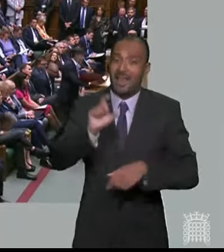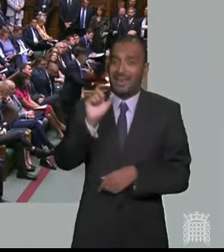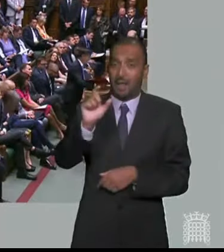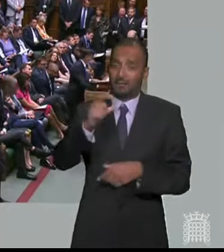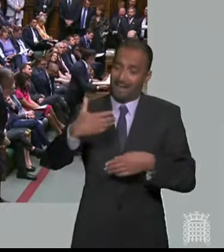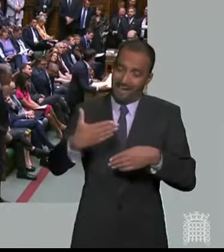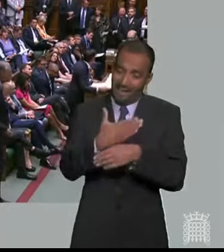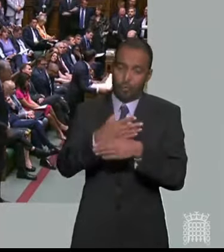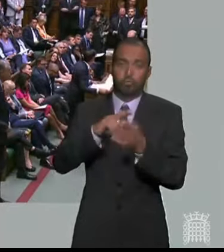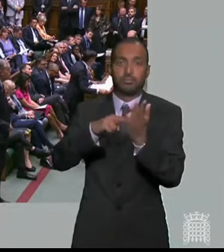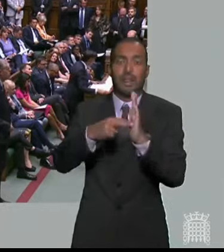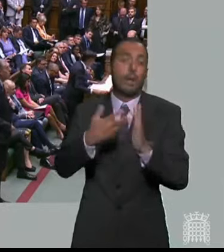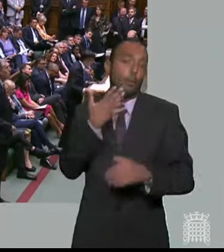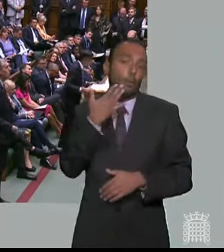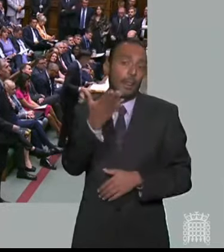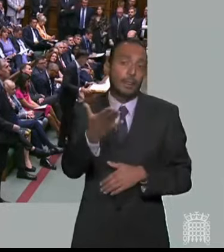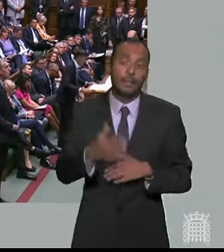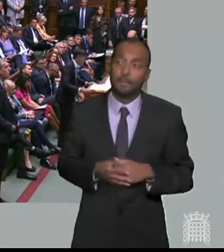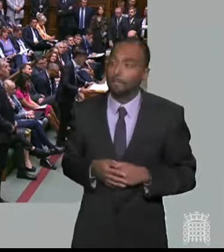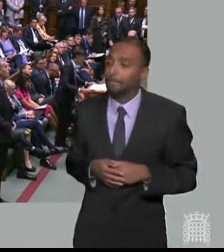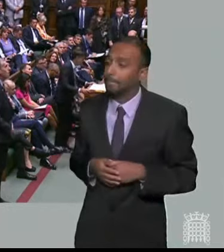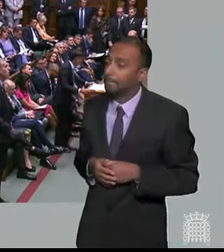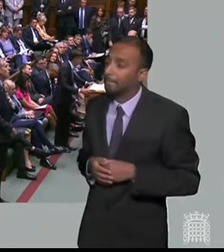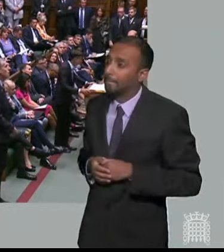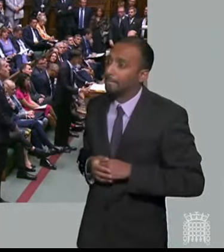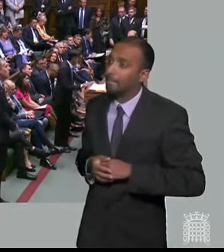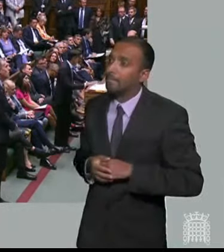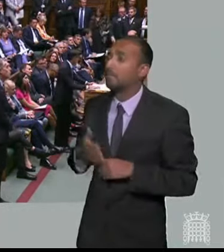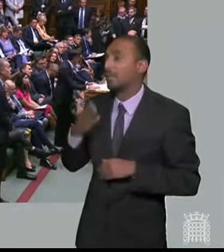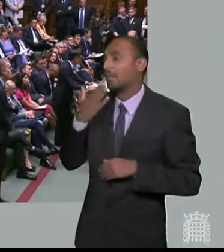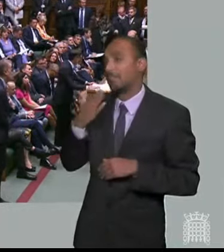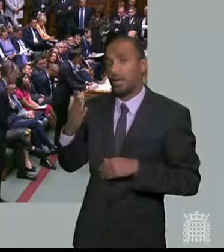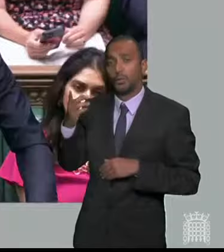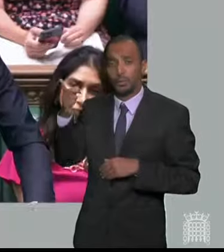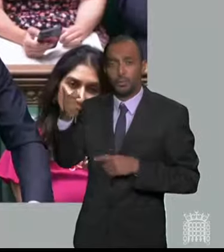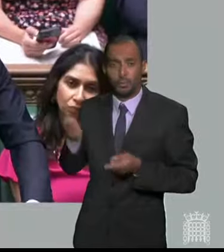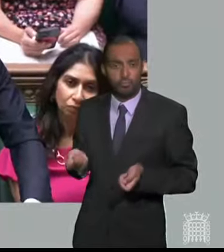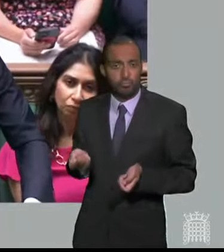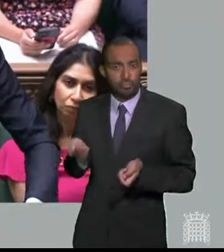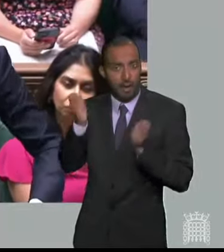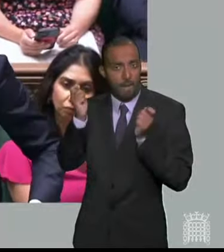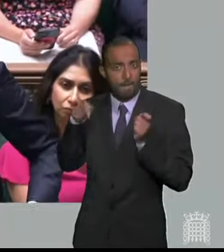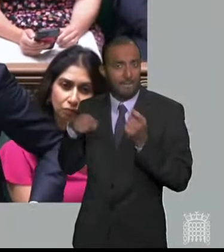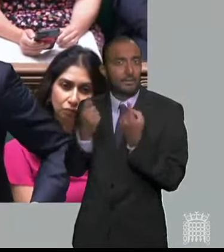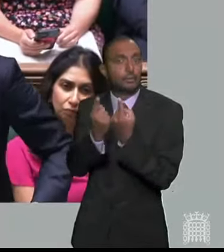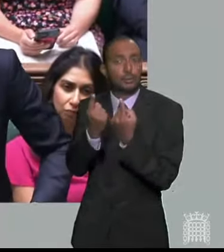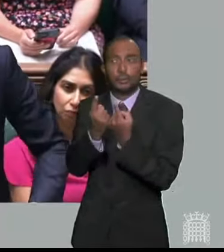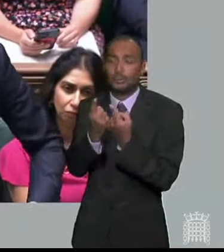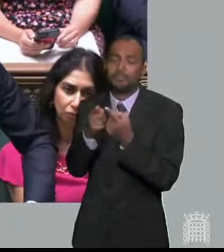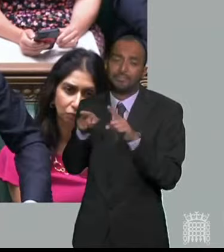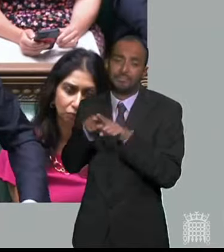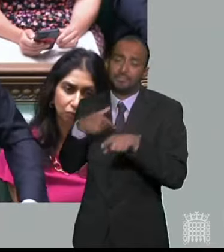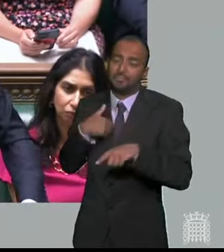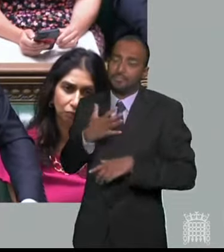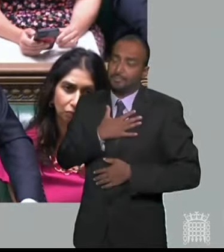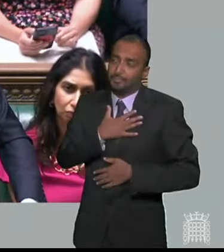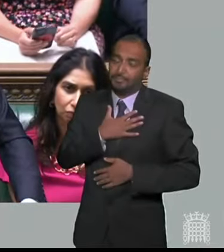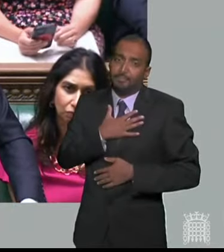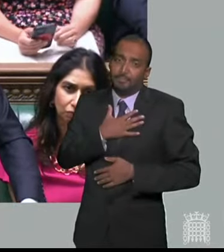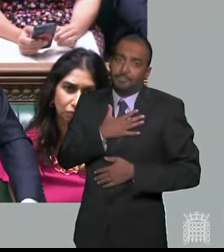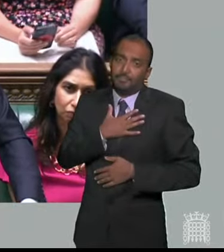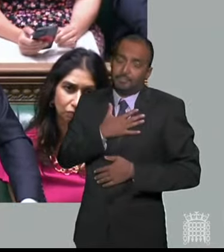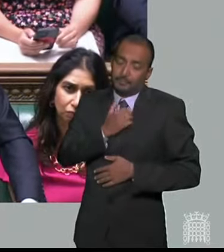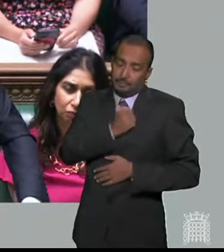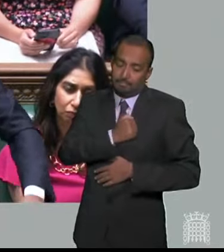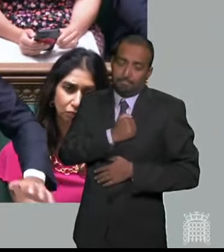Oh, Mr. Speaker, can I thank my honourable friend for raising this issue and extend my sympathies to her constituent and family as